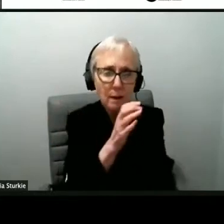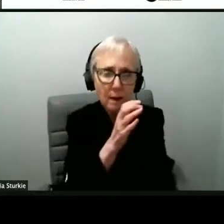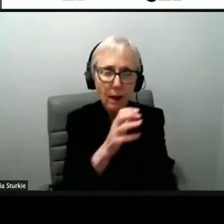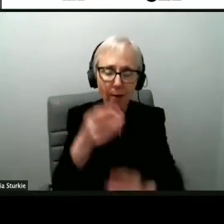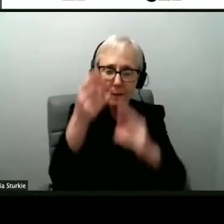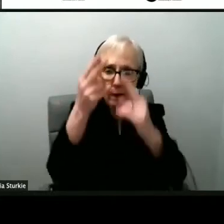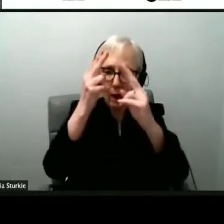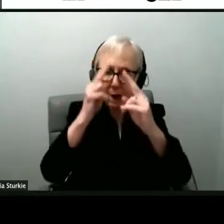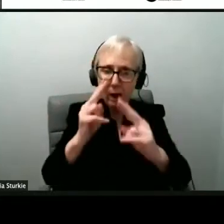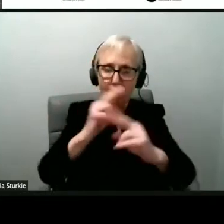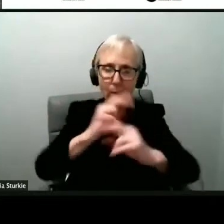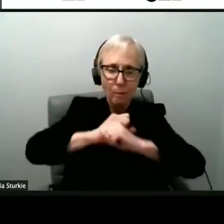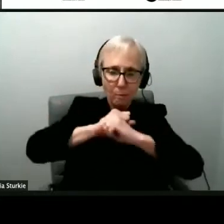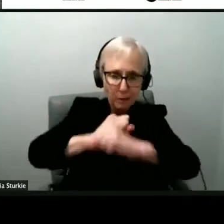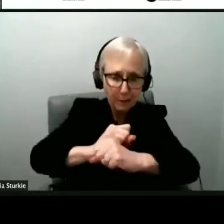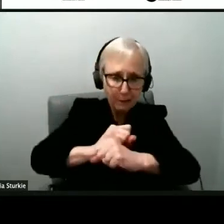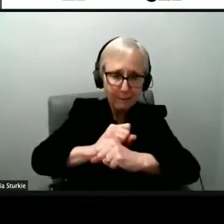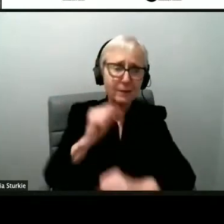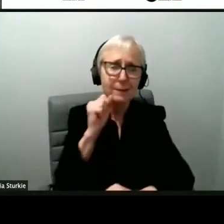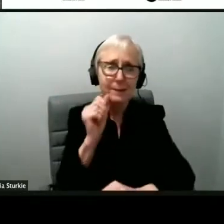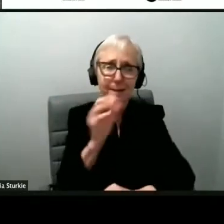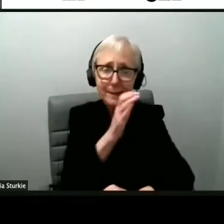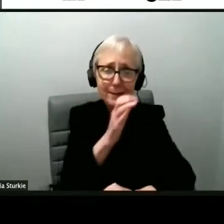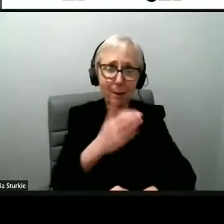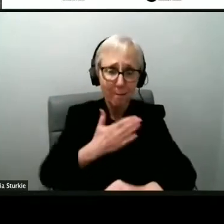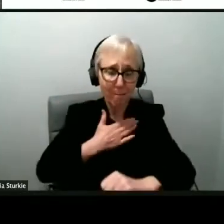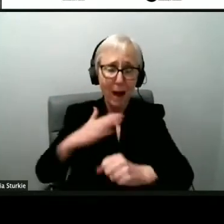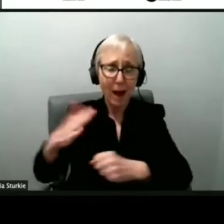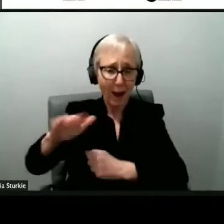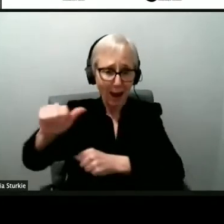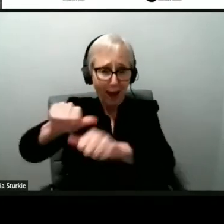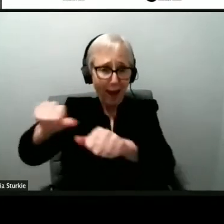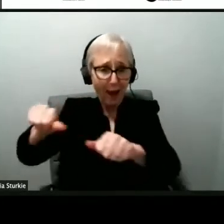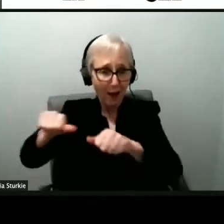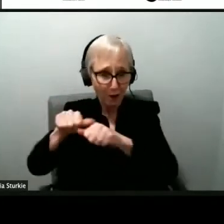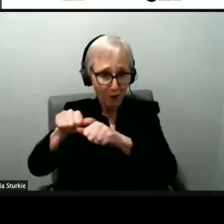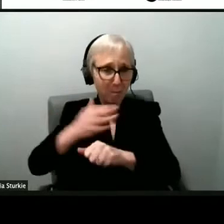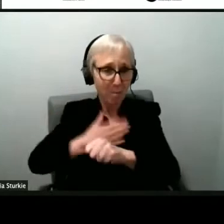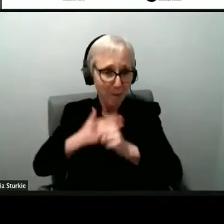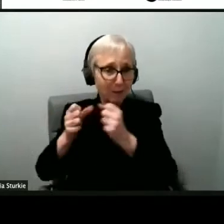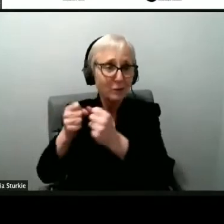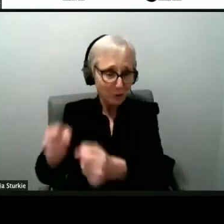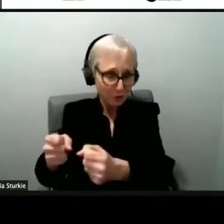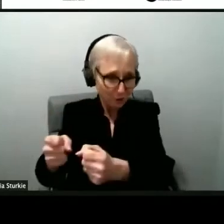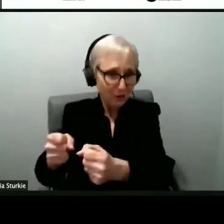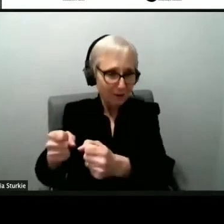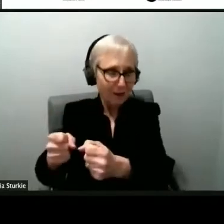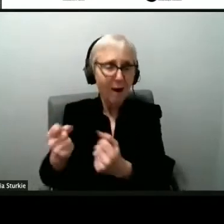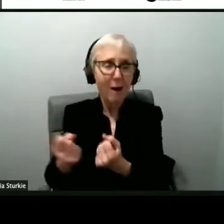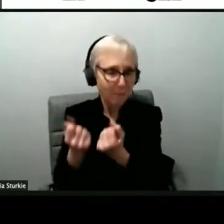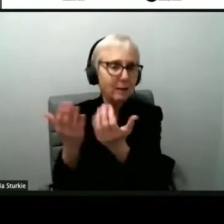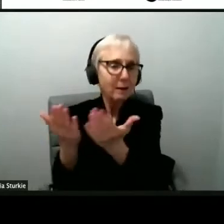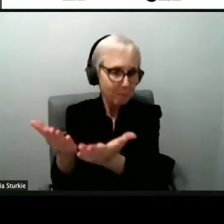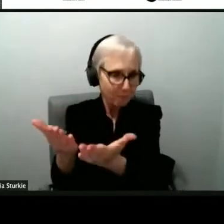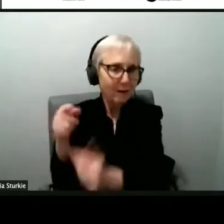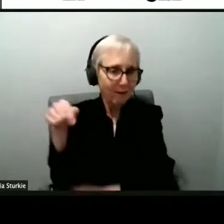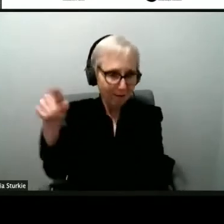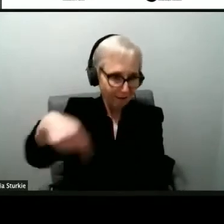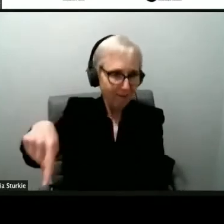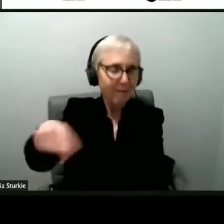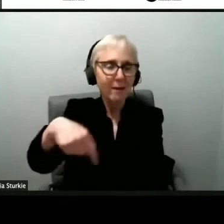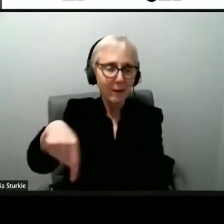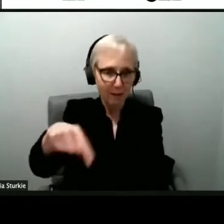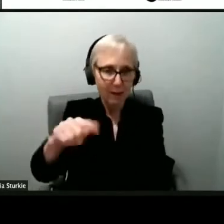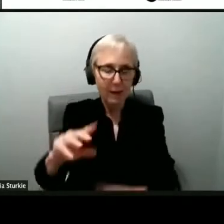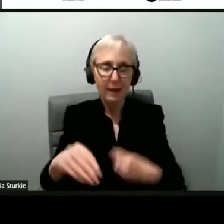honorary protector of the seniors in my neighborhood over here off of F Street in Newby Heights. So I'm committed to these seniors and I'm committed to giving